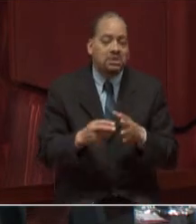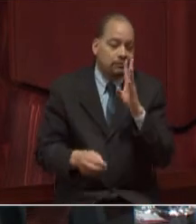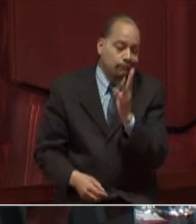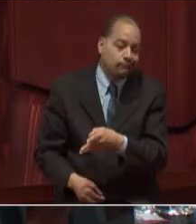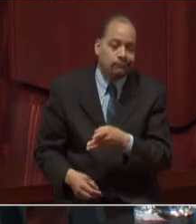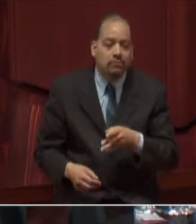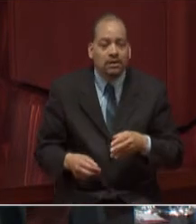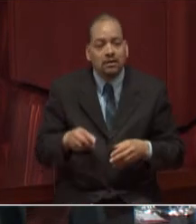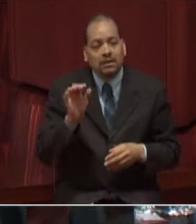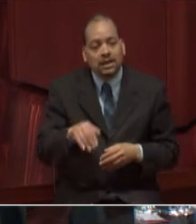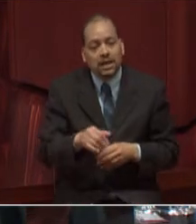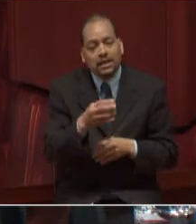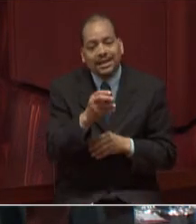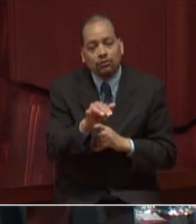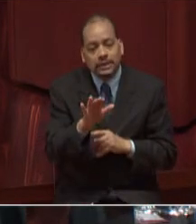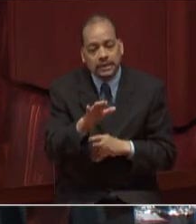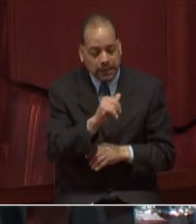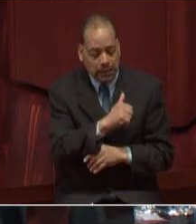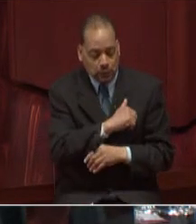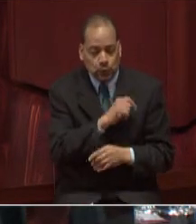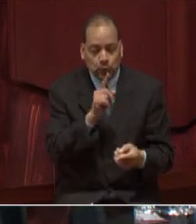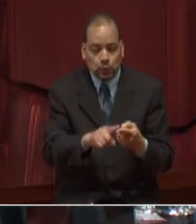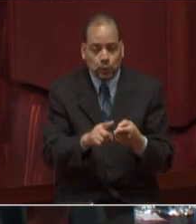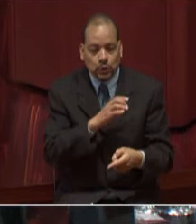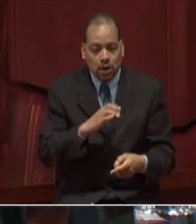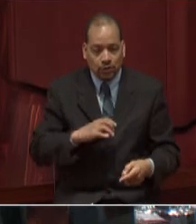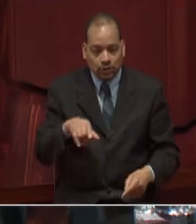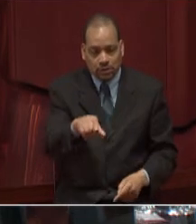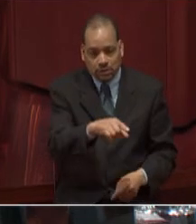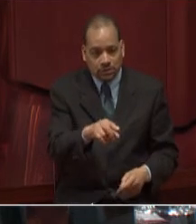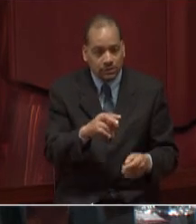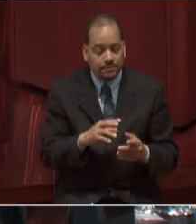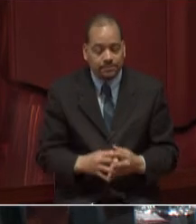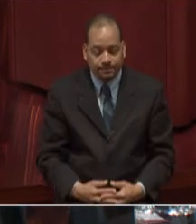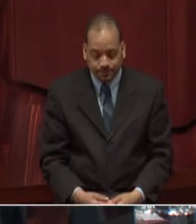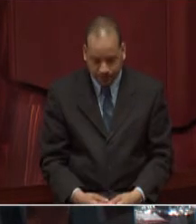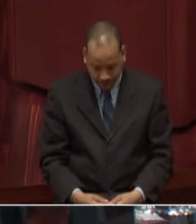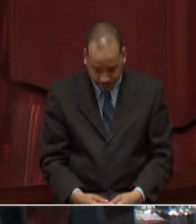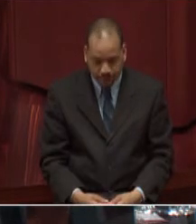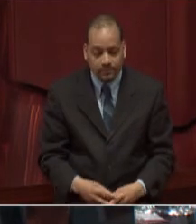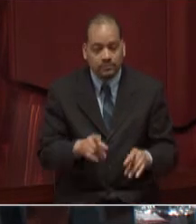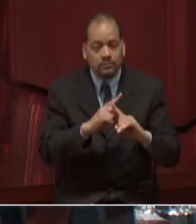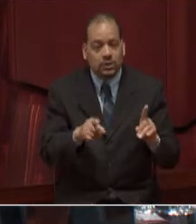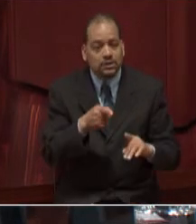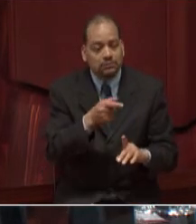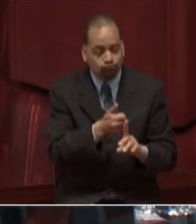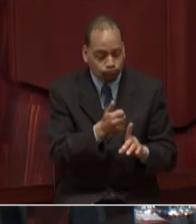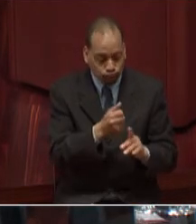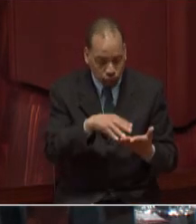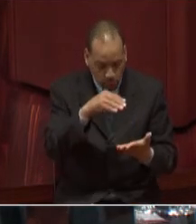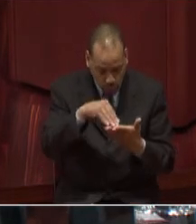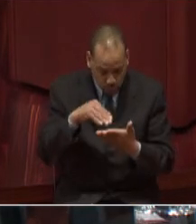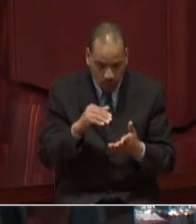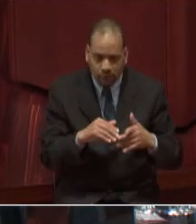why you don't see it in any of the preparatory doctrine. But he's a fast learner. And